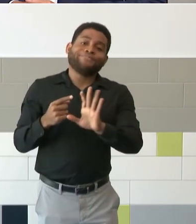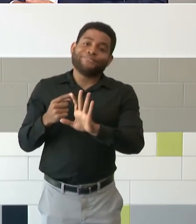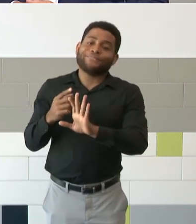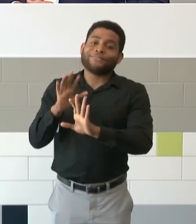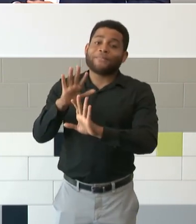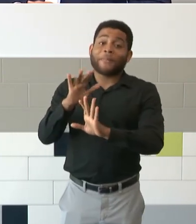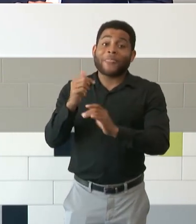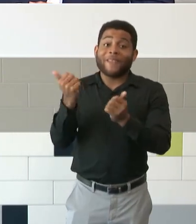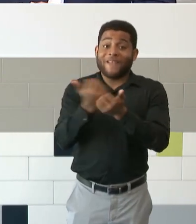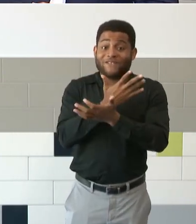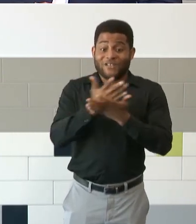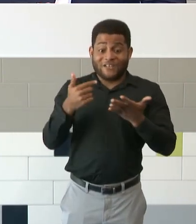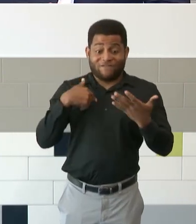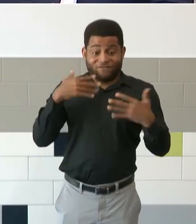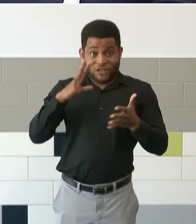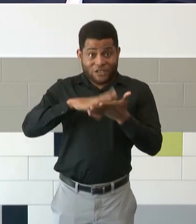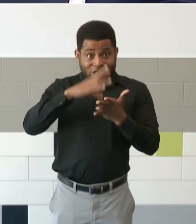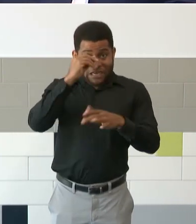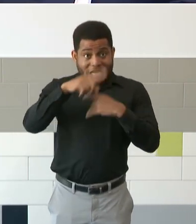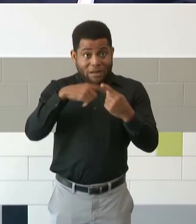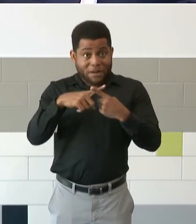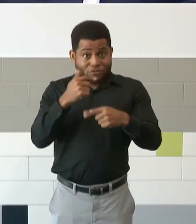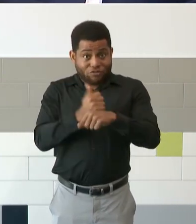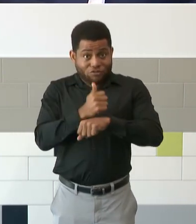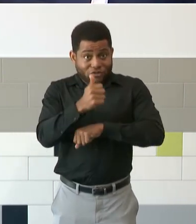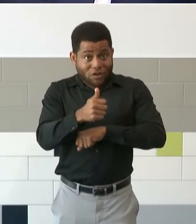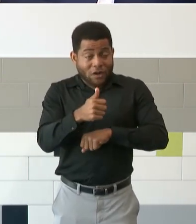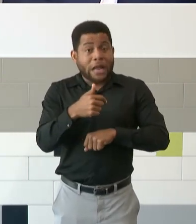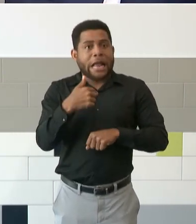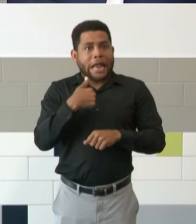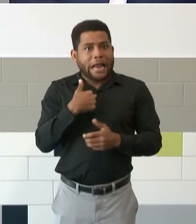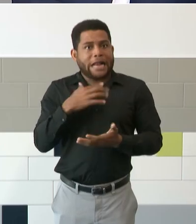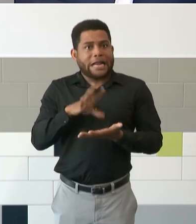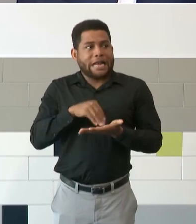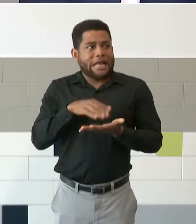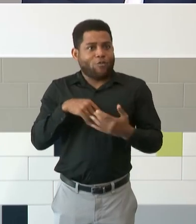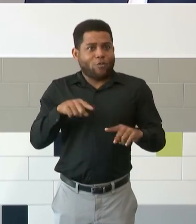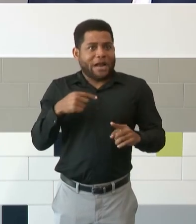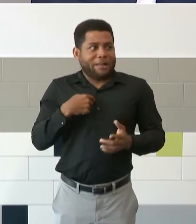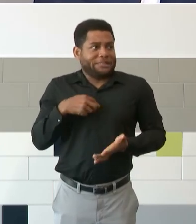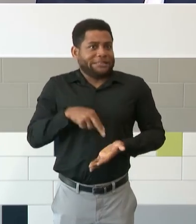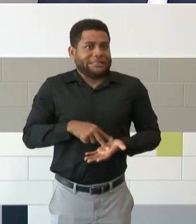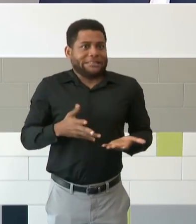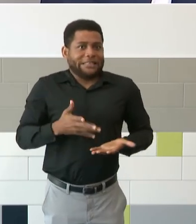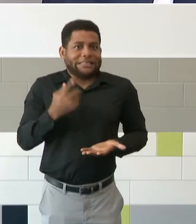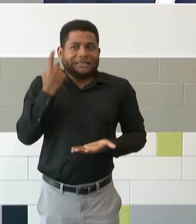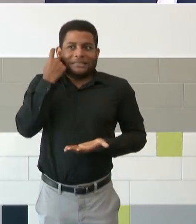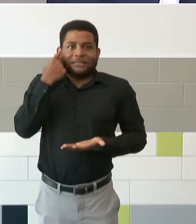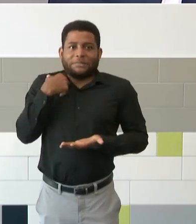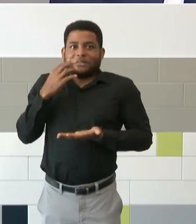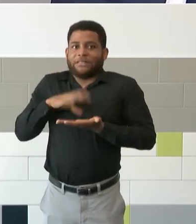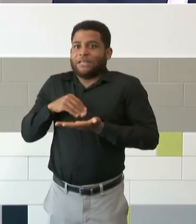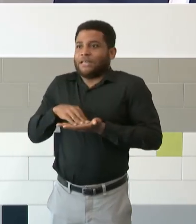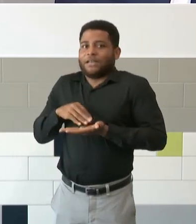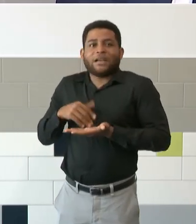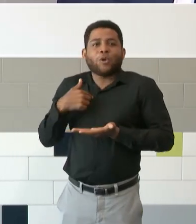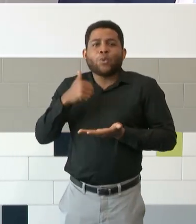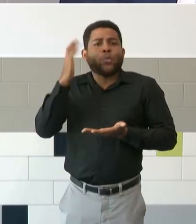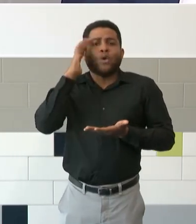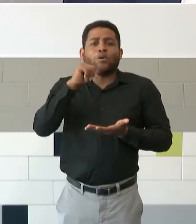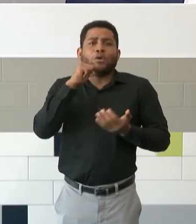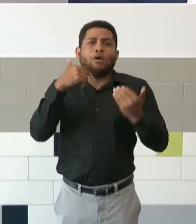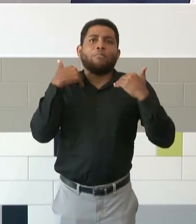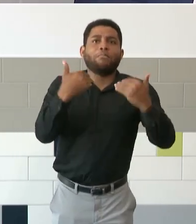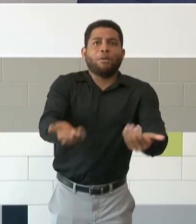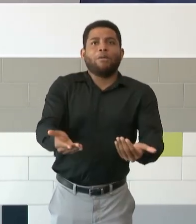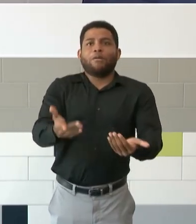I've learned while I've been standing here. So I'm not getting into the business of speculating about something until I've